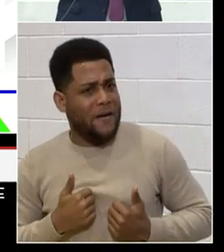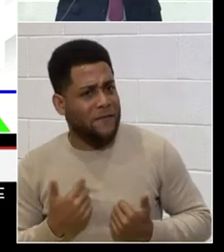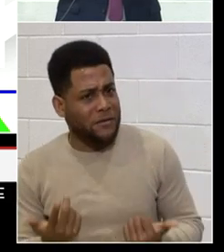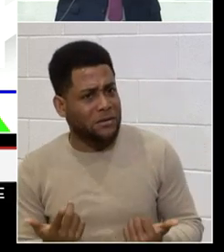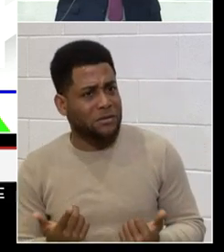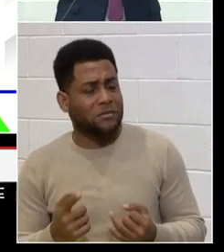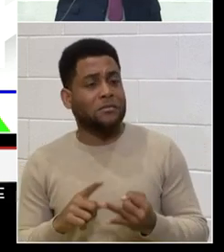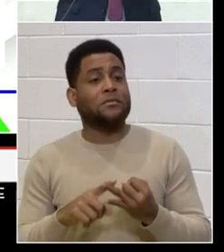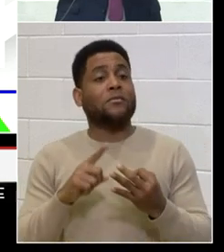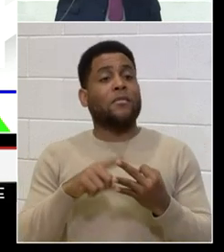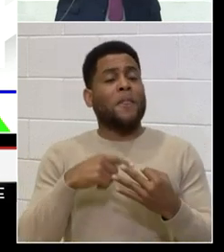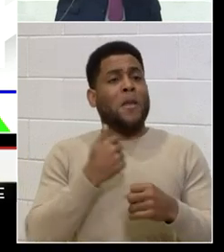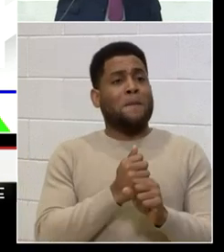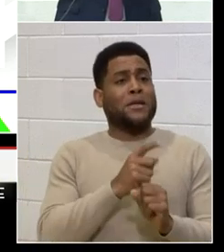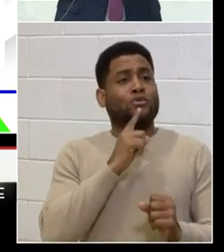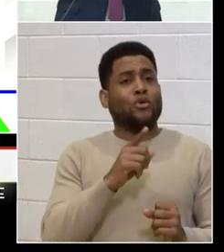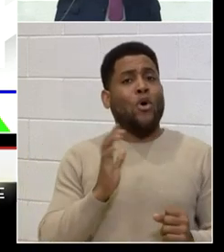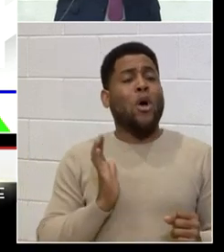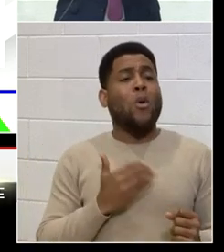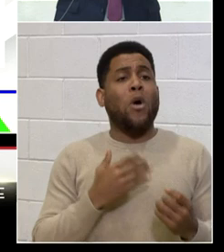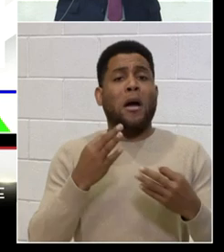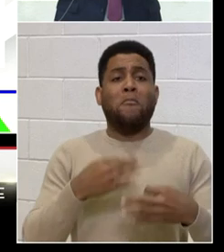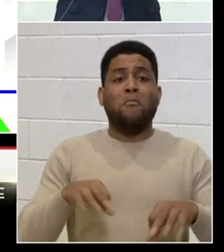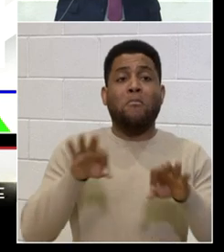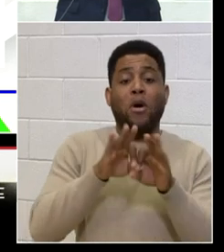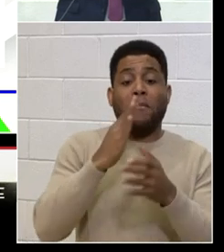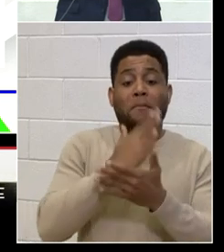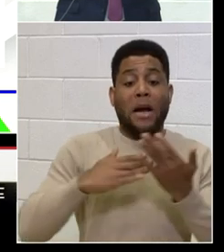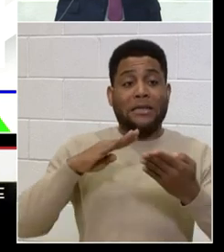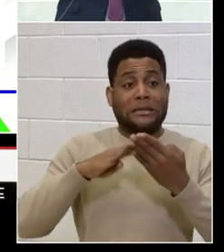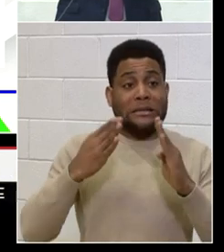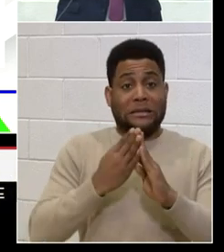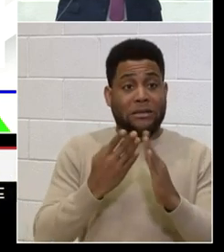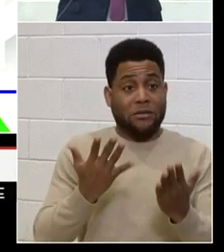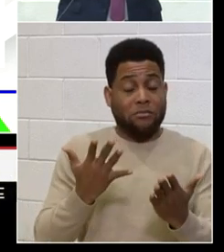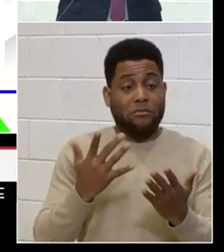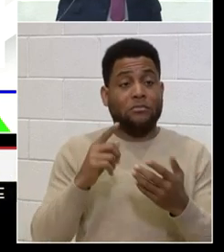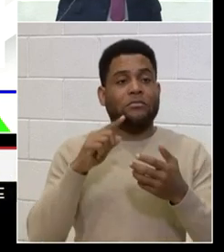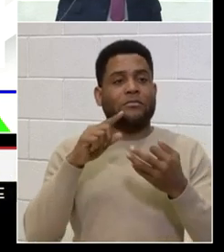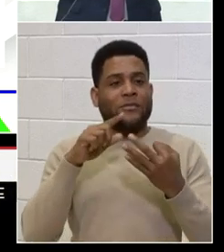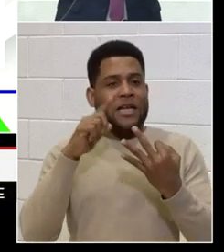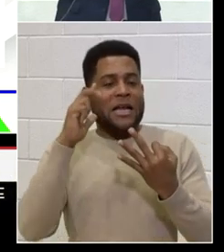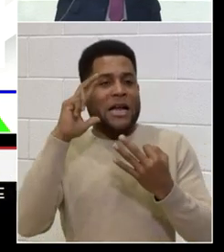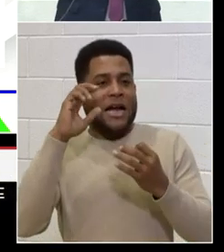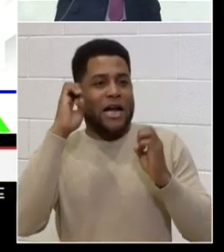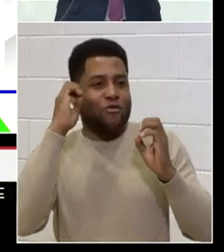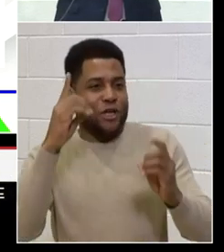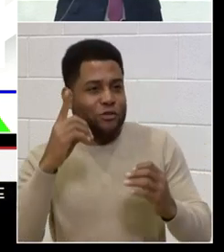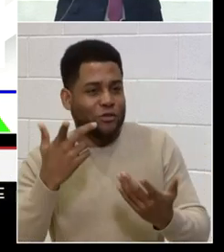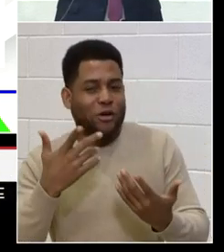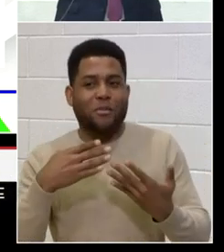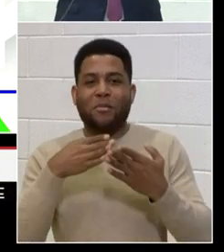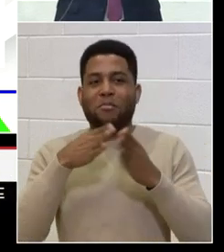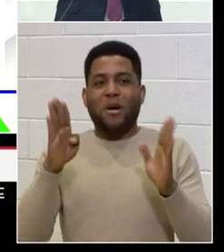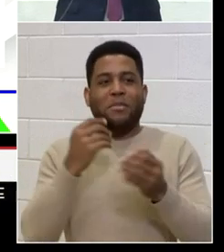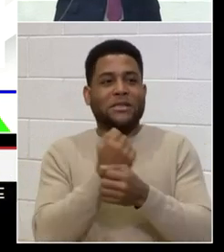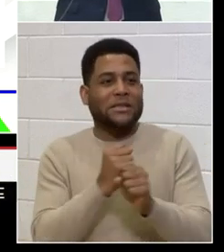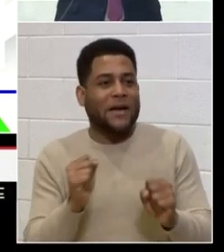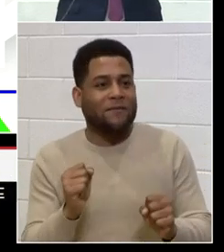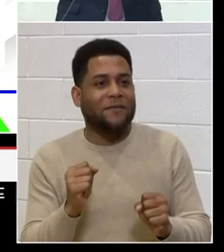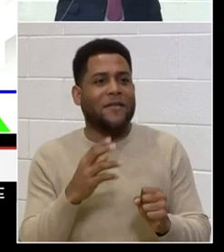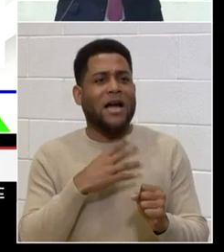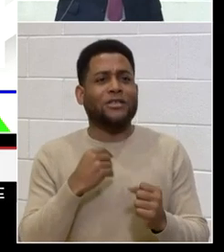pillars of what has been the city's recovery and sustenance over the past 20 years, which is education, public safety, and having a